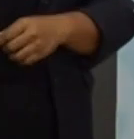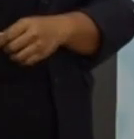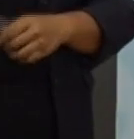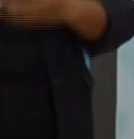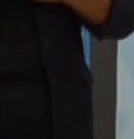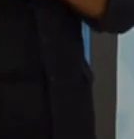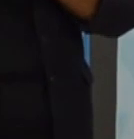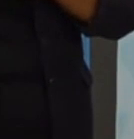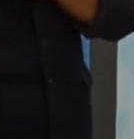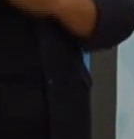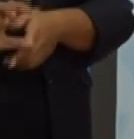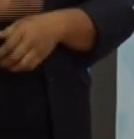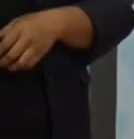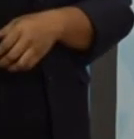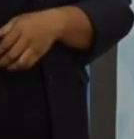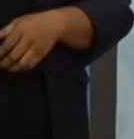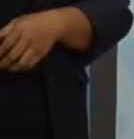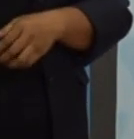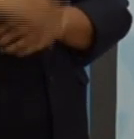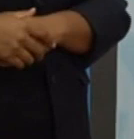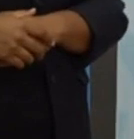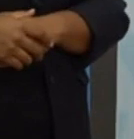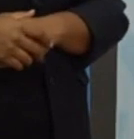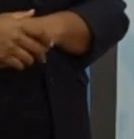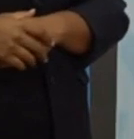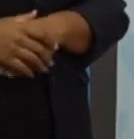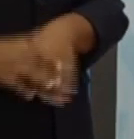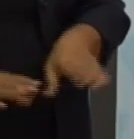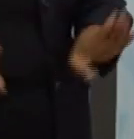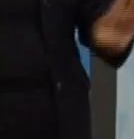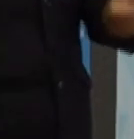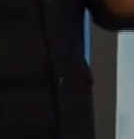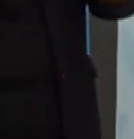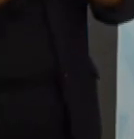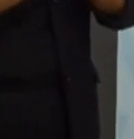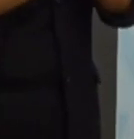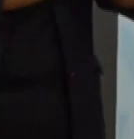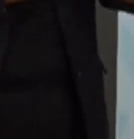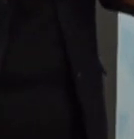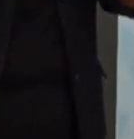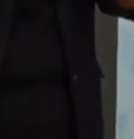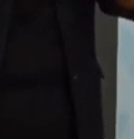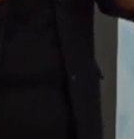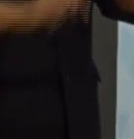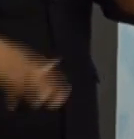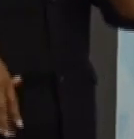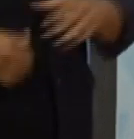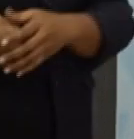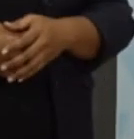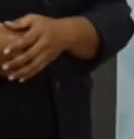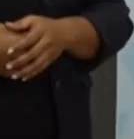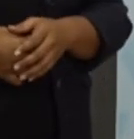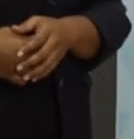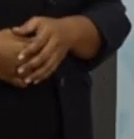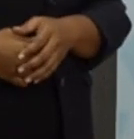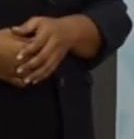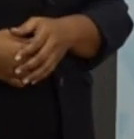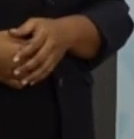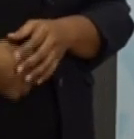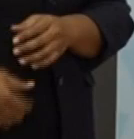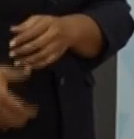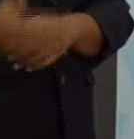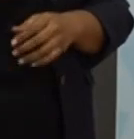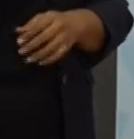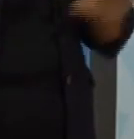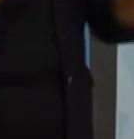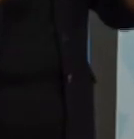border quarantine cases that were announced before Sunday, April 18th. 9 are recently announced border quarantine cases, and 5